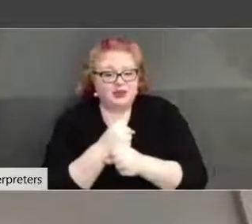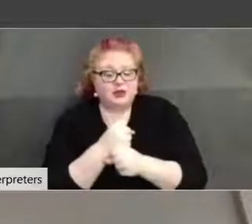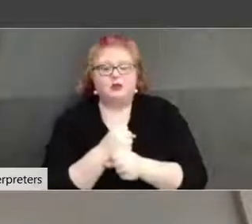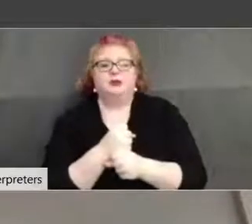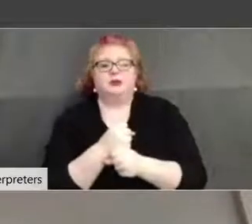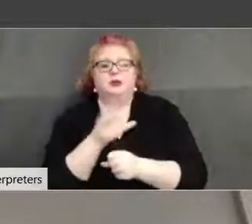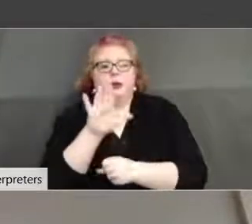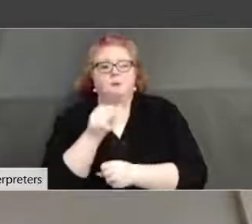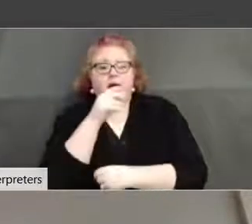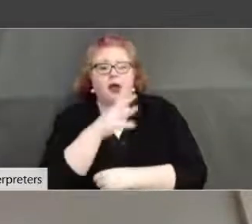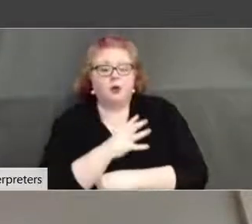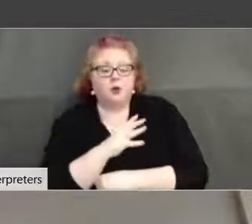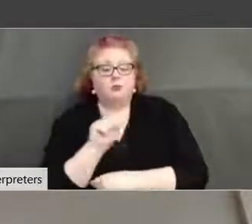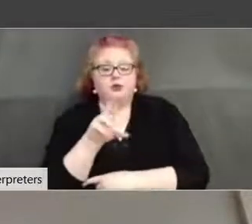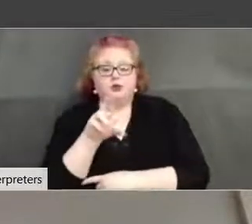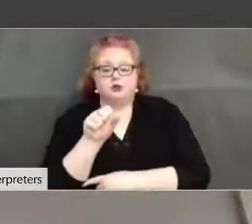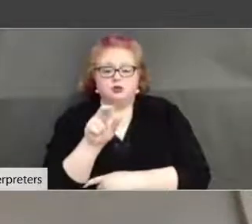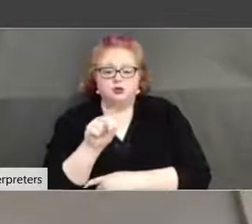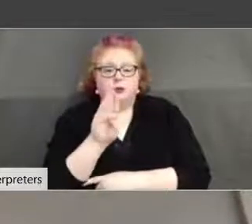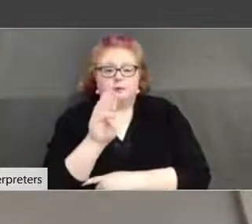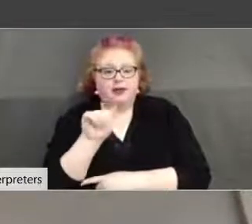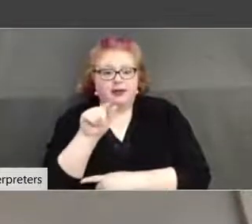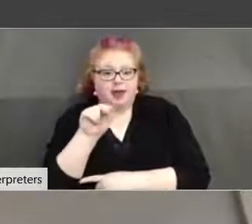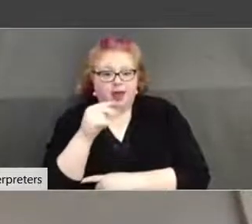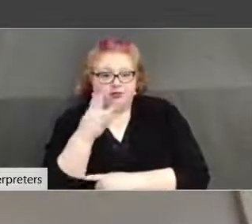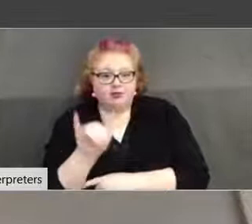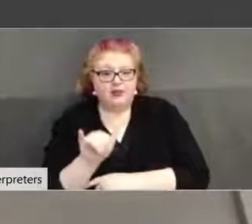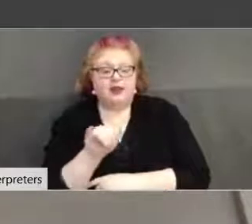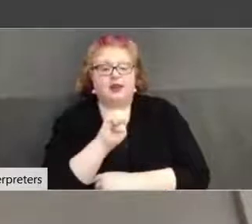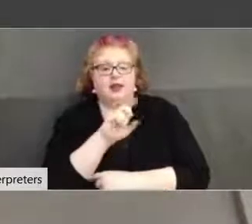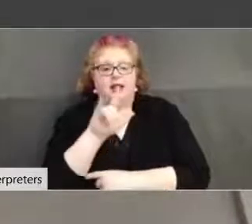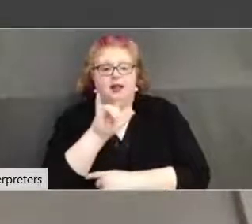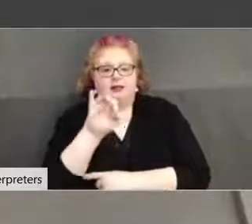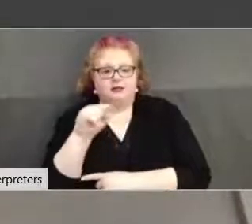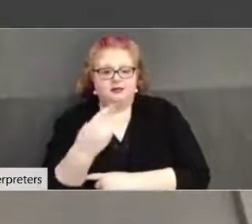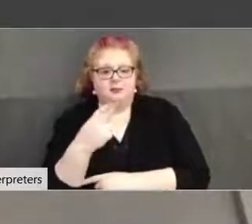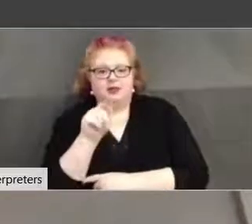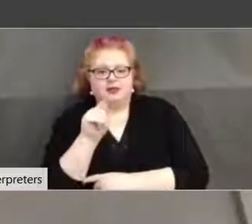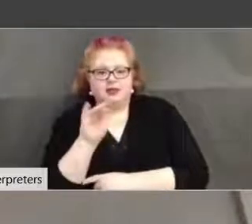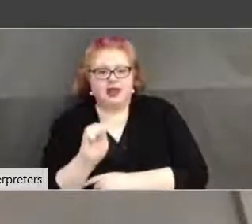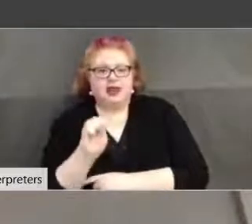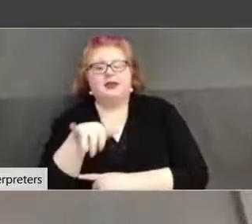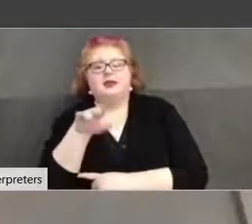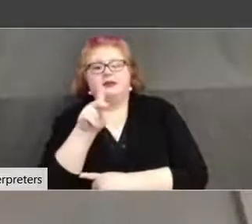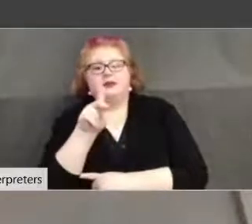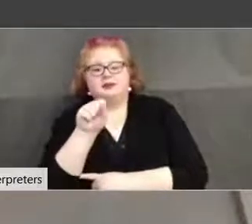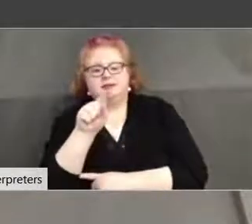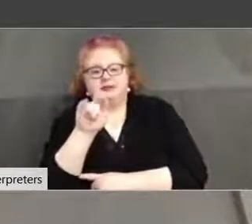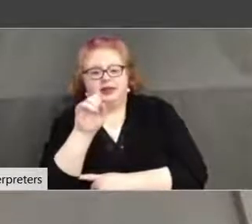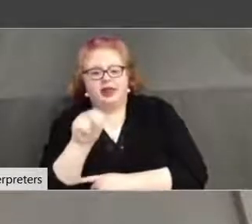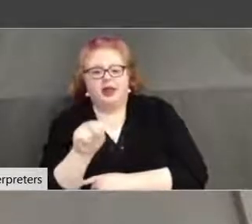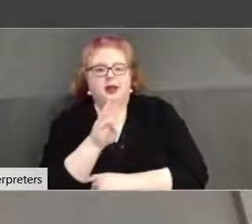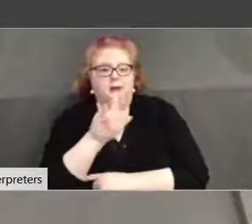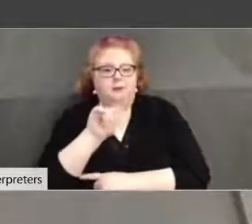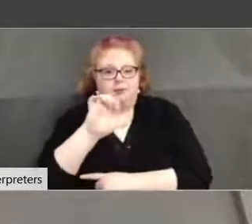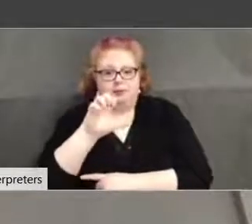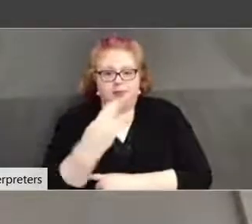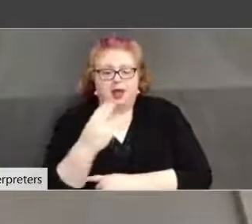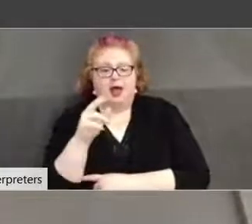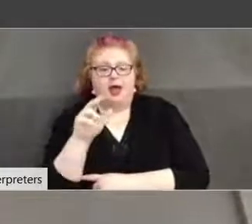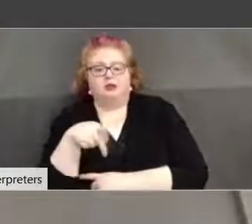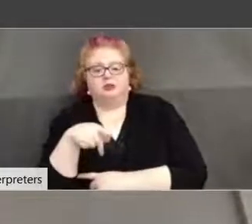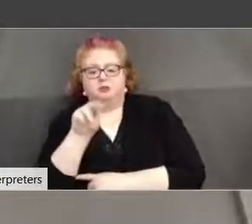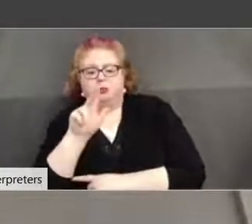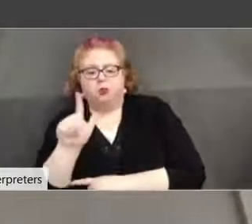B. Anthony, Elizabeth Cady Stanton, Sojourner Truth, Harriet Stanton Blatch, Alice Paul, Ida B. Wells,